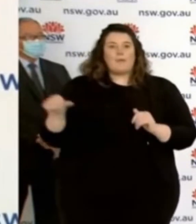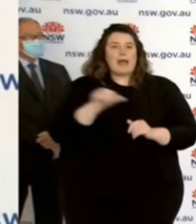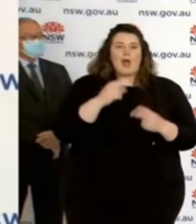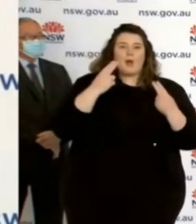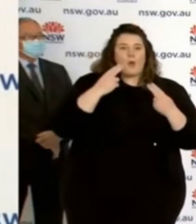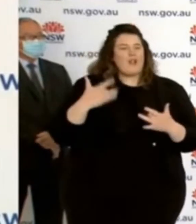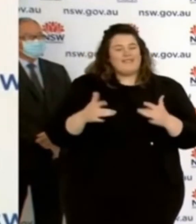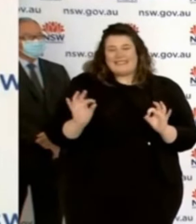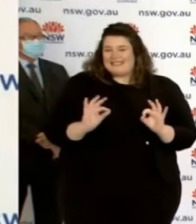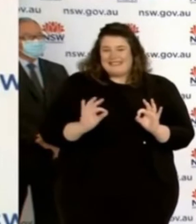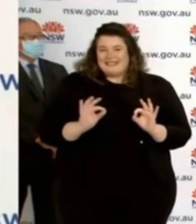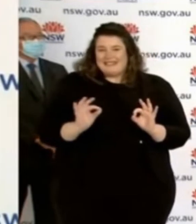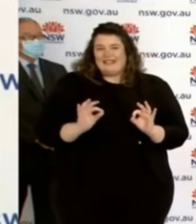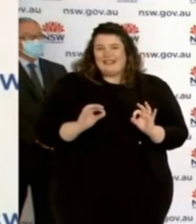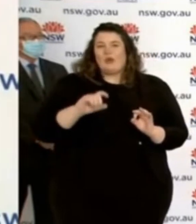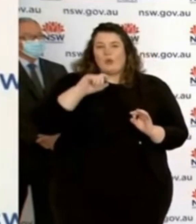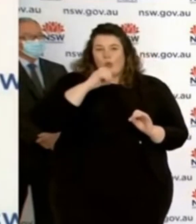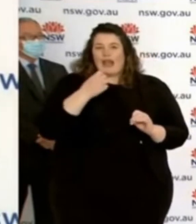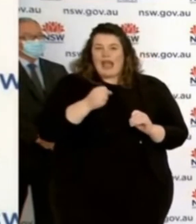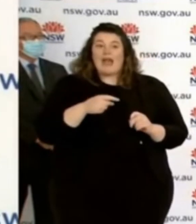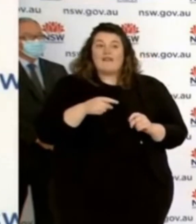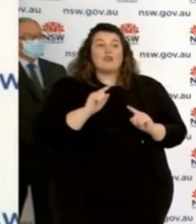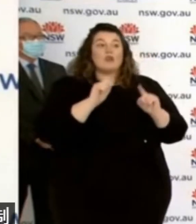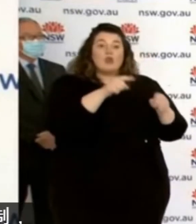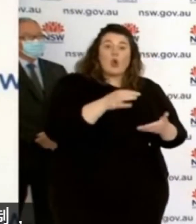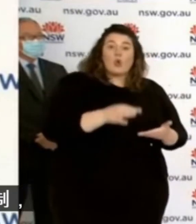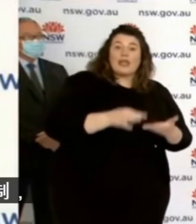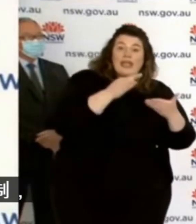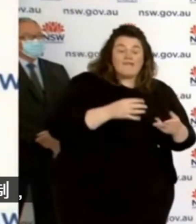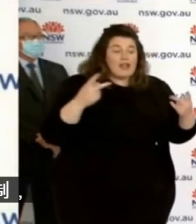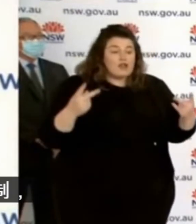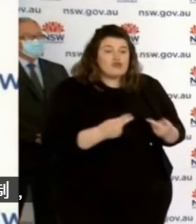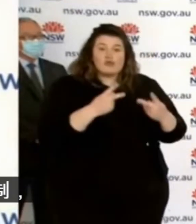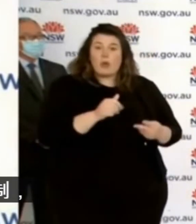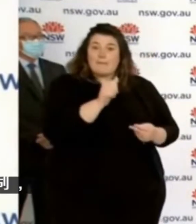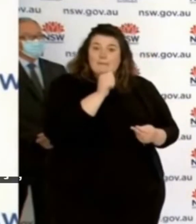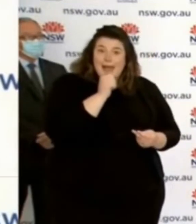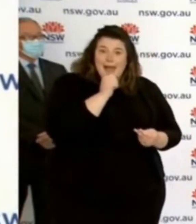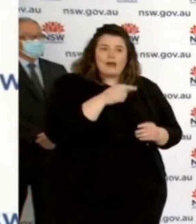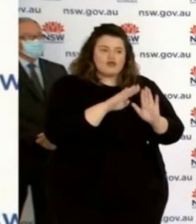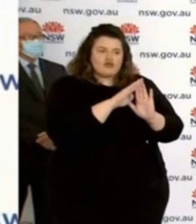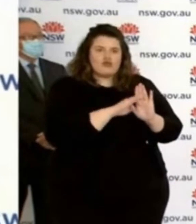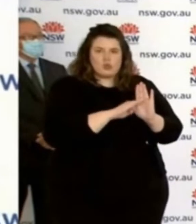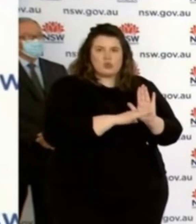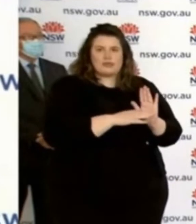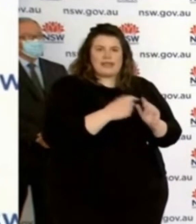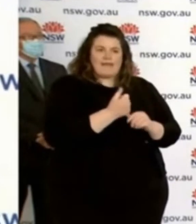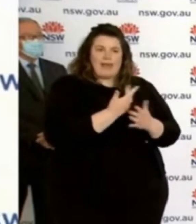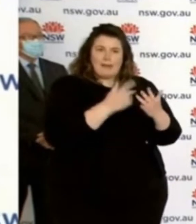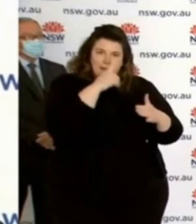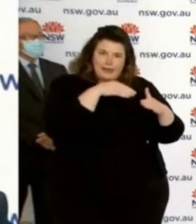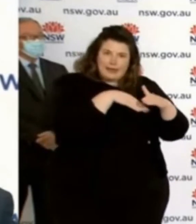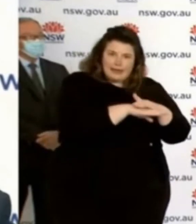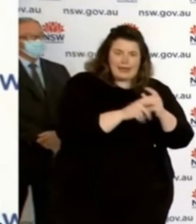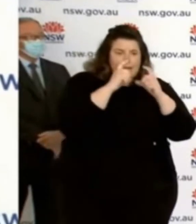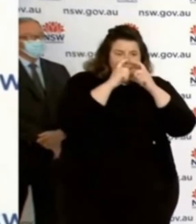pre-lockdown environment, there will be capacity limits for our hotels, cafes and restaurants, including the 4 square metre rule, mask wearing, social